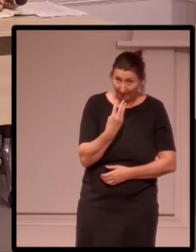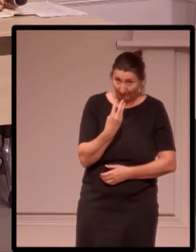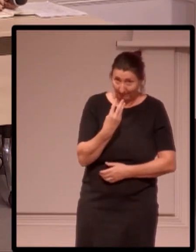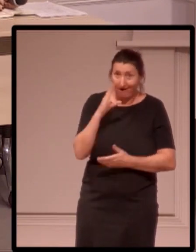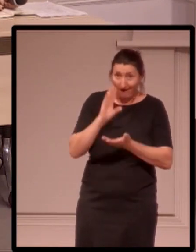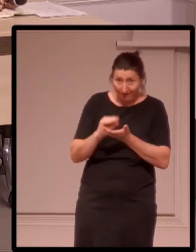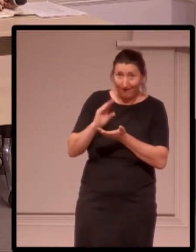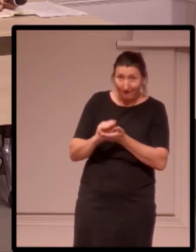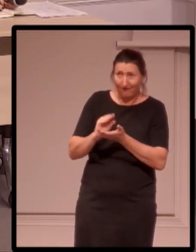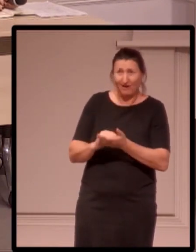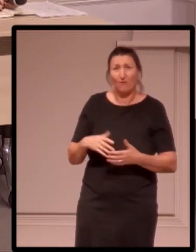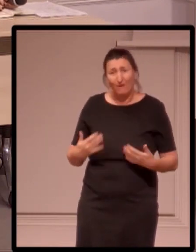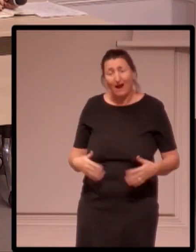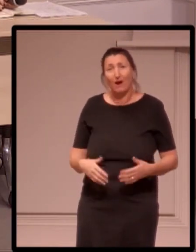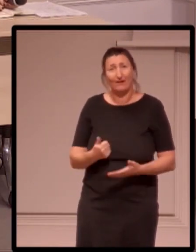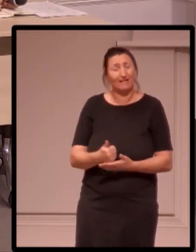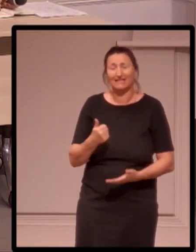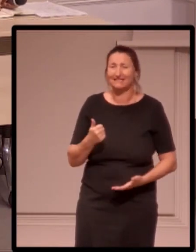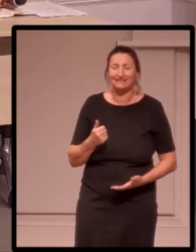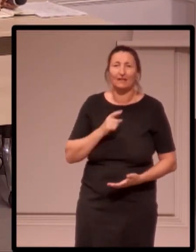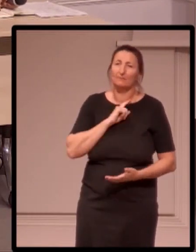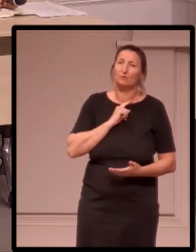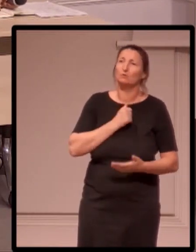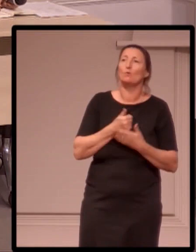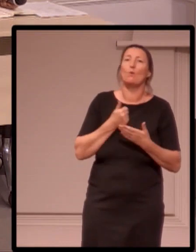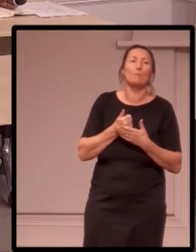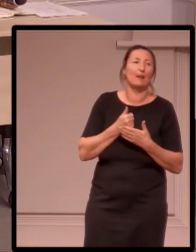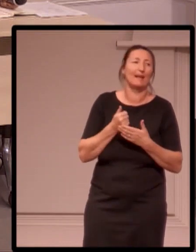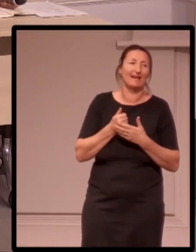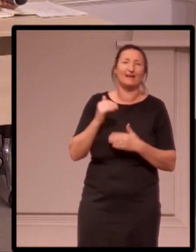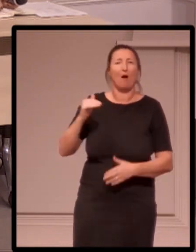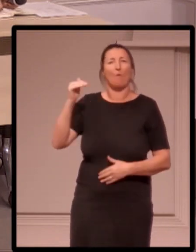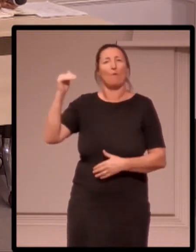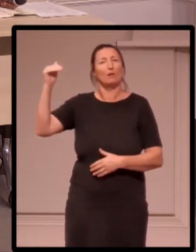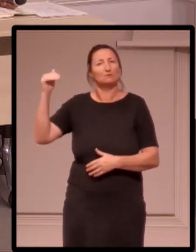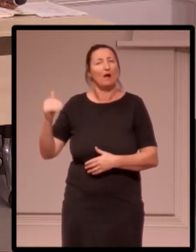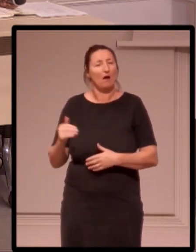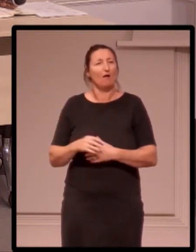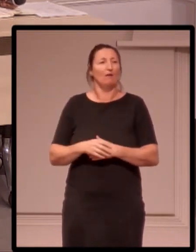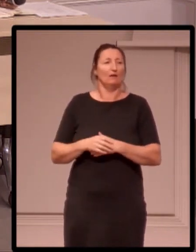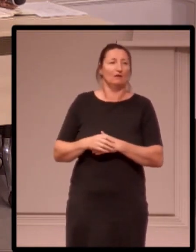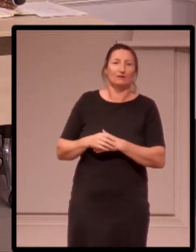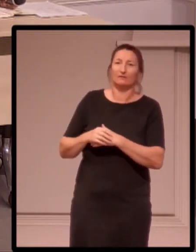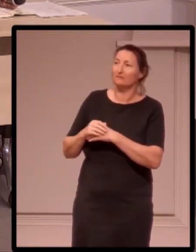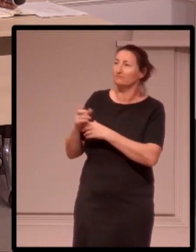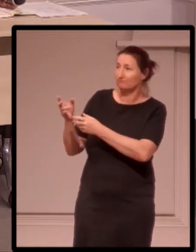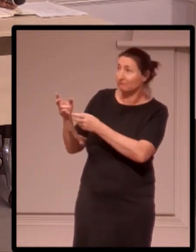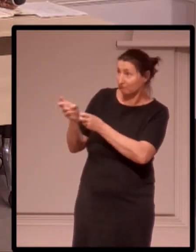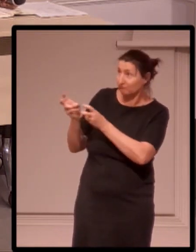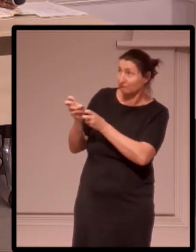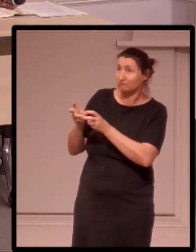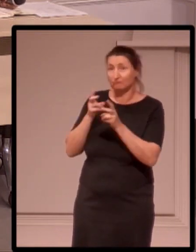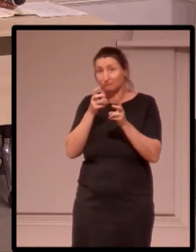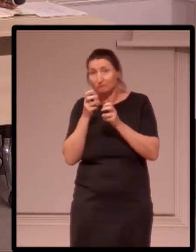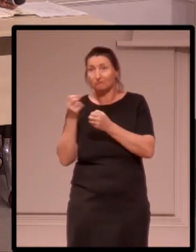fantastic. I think traditionally we engage with slightly older children and young